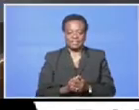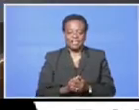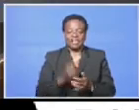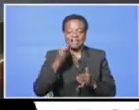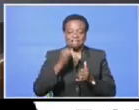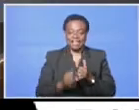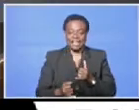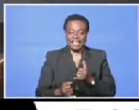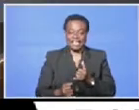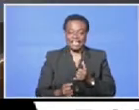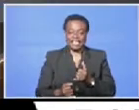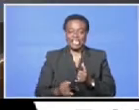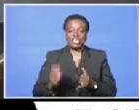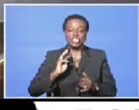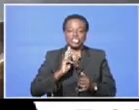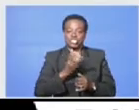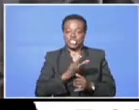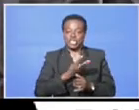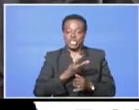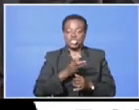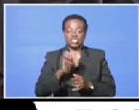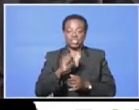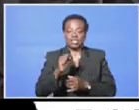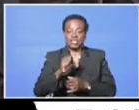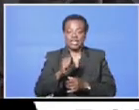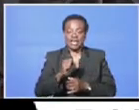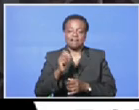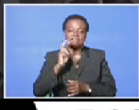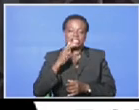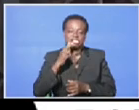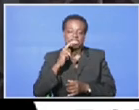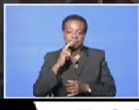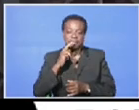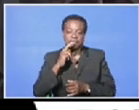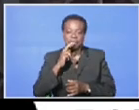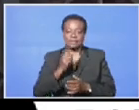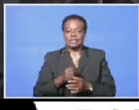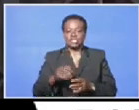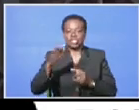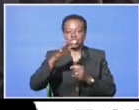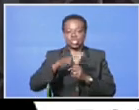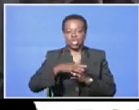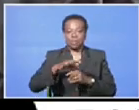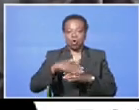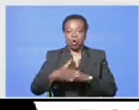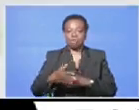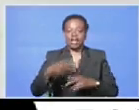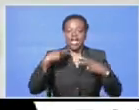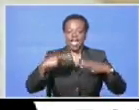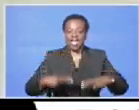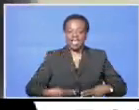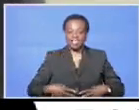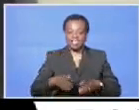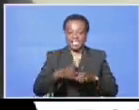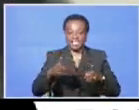She sautéed a vegetable medley, which she used to top off her healthy dish.